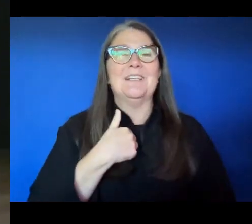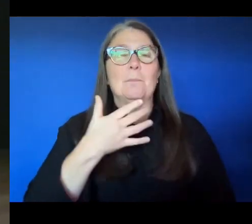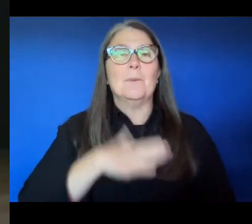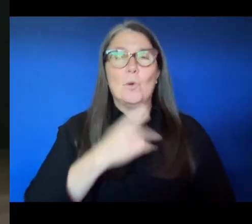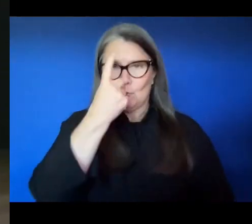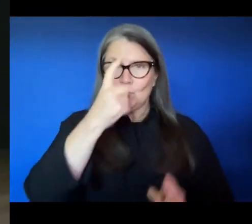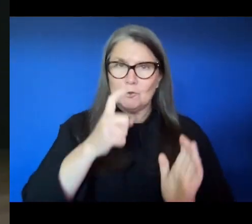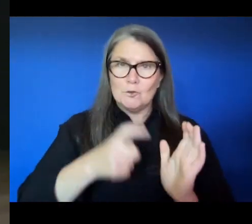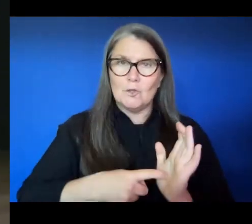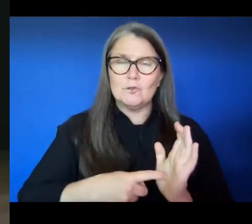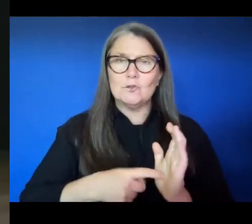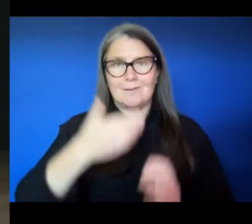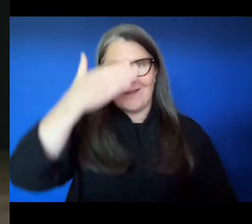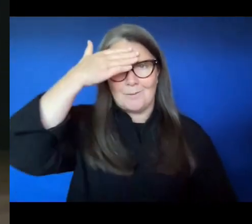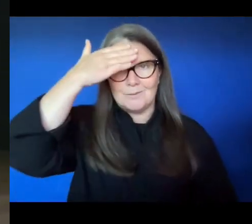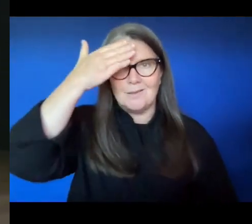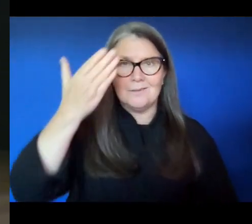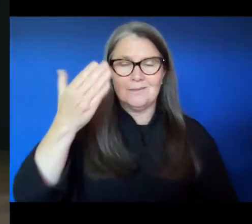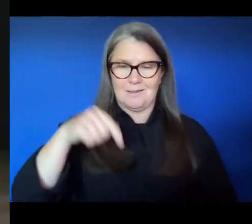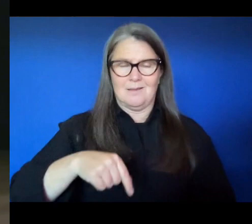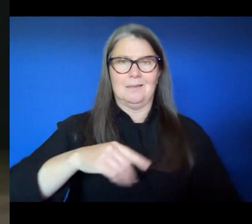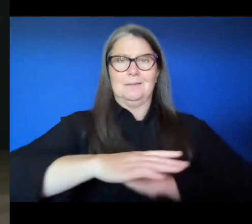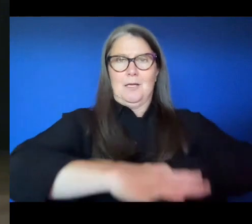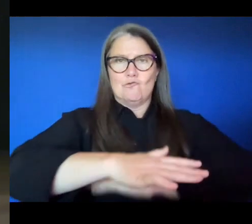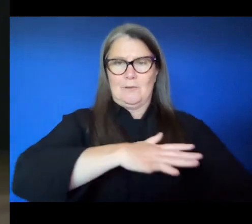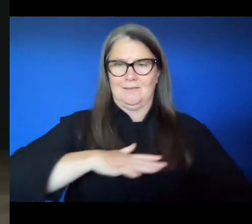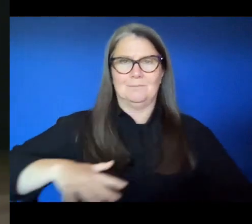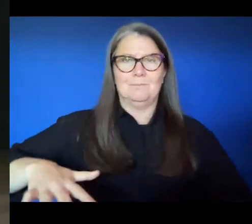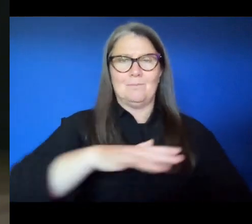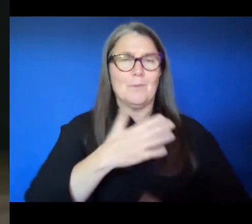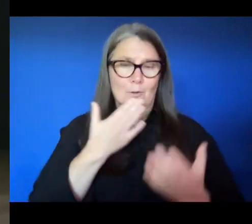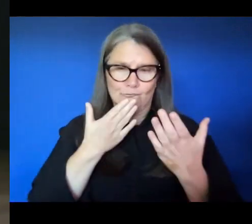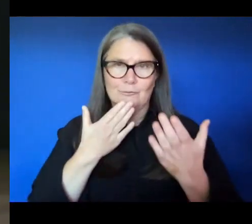the elders of this country and pay my respects.